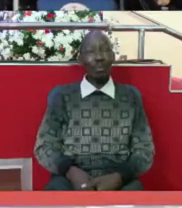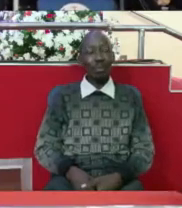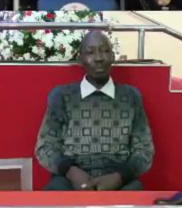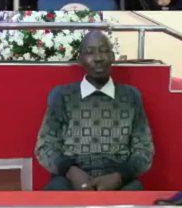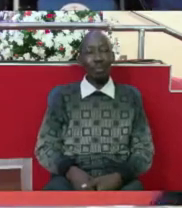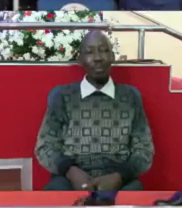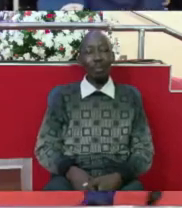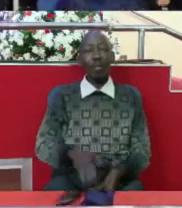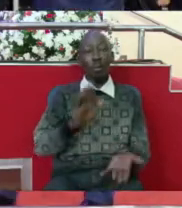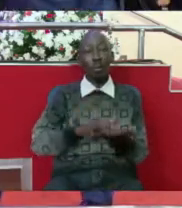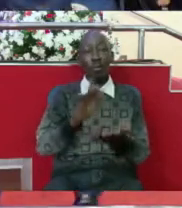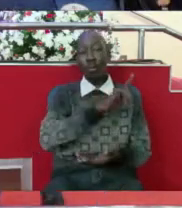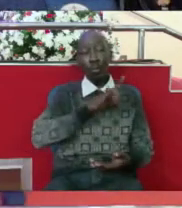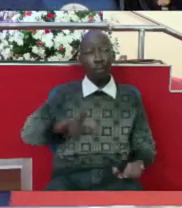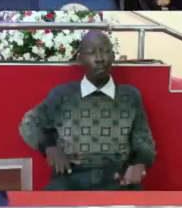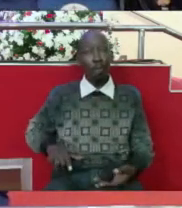Praise the Lord.